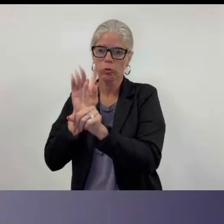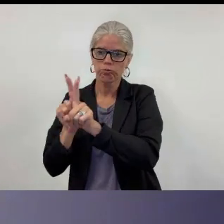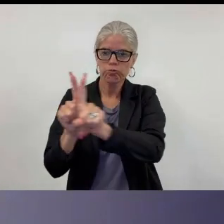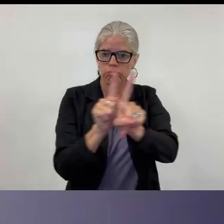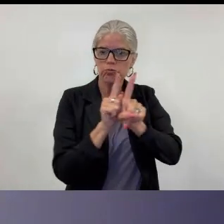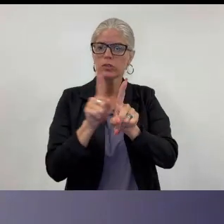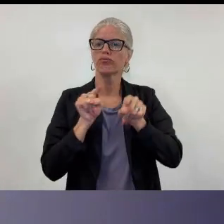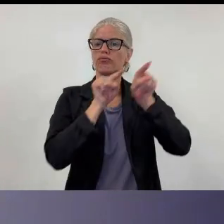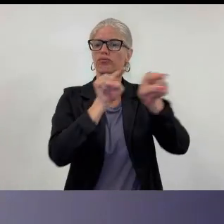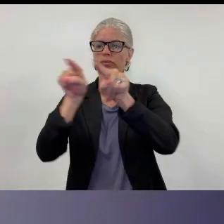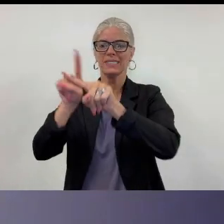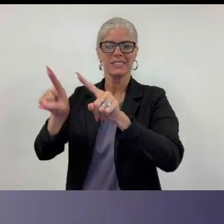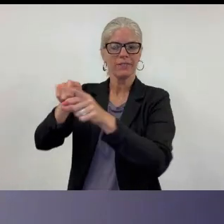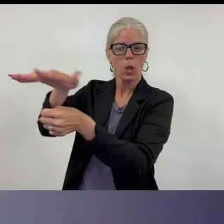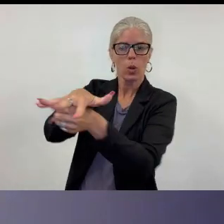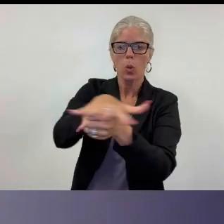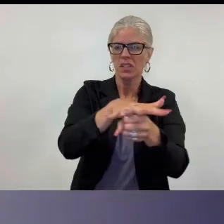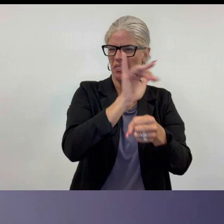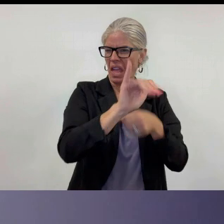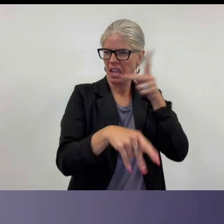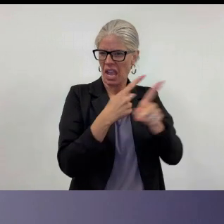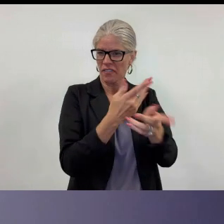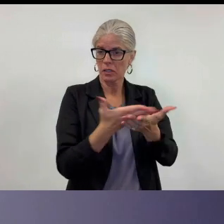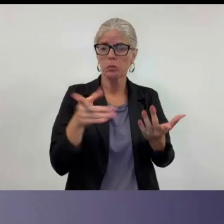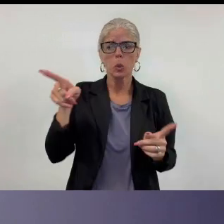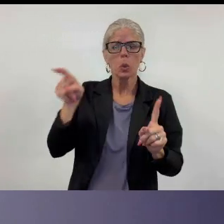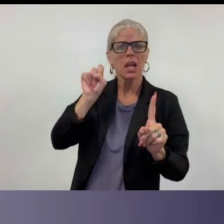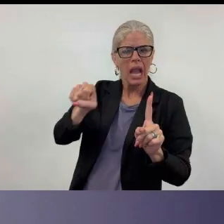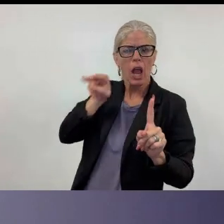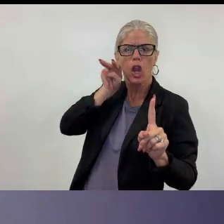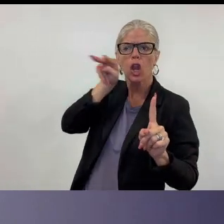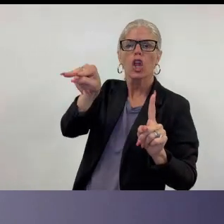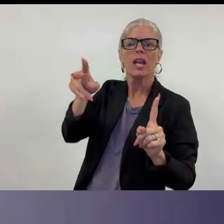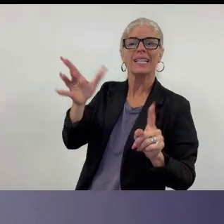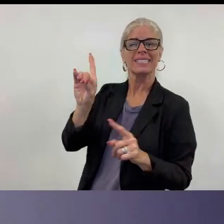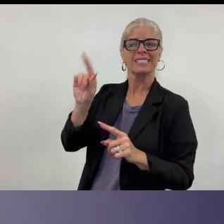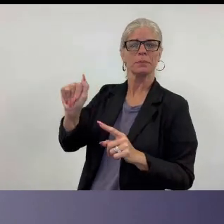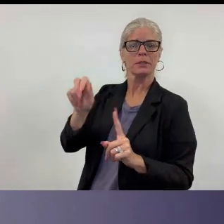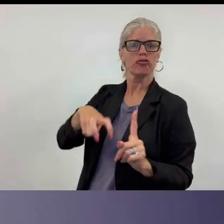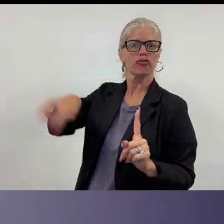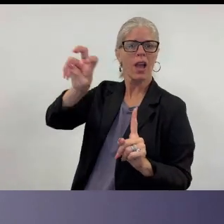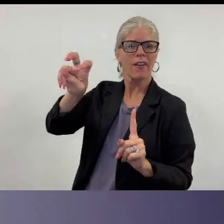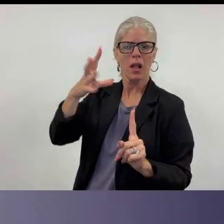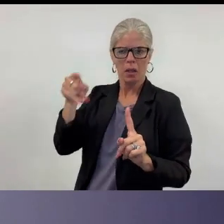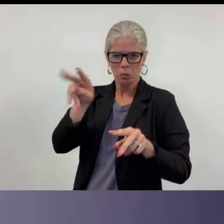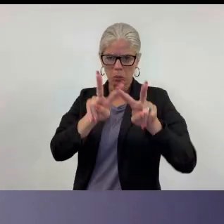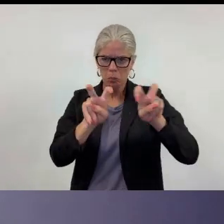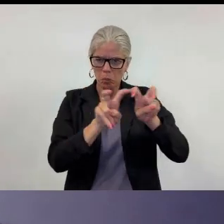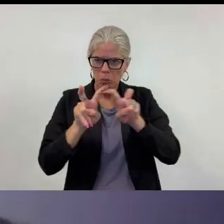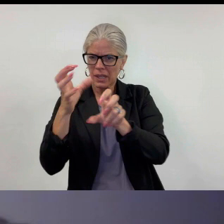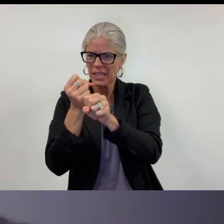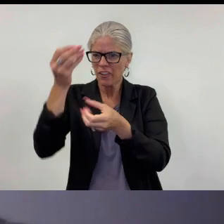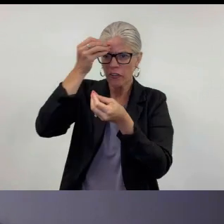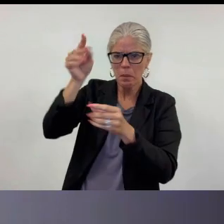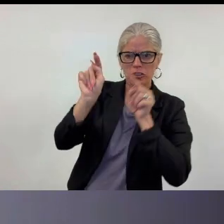go with you in different locations and that sort of thing. So you can look up disability travel and you can get some information there. Some I've